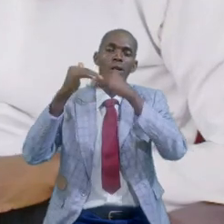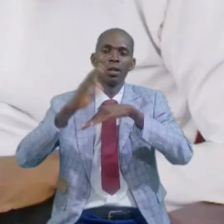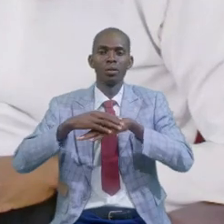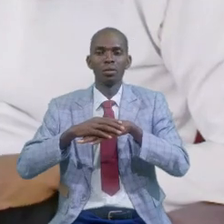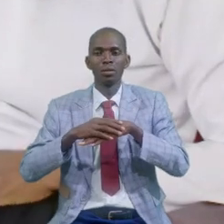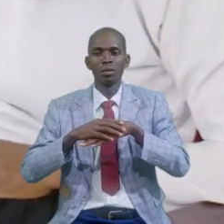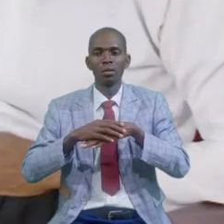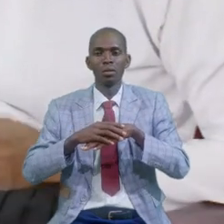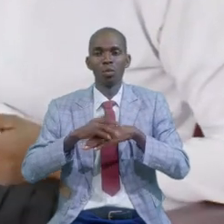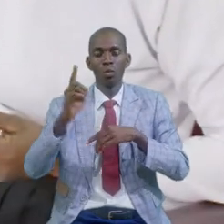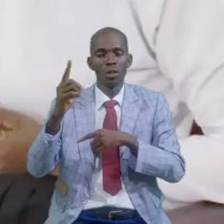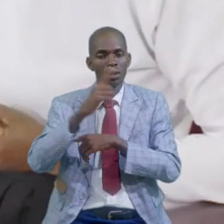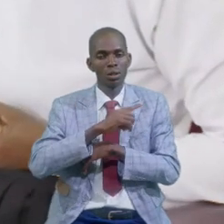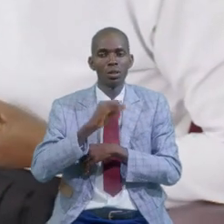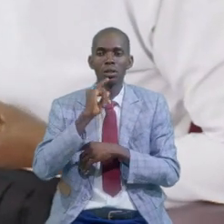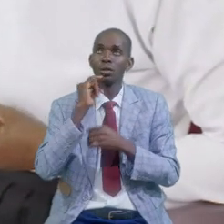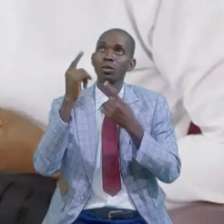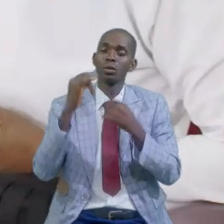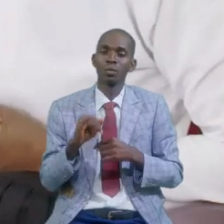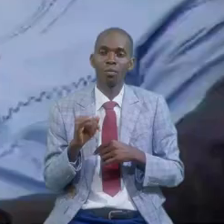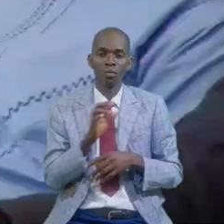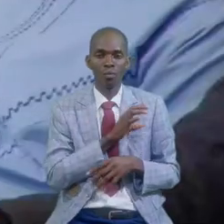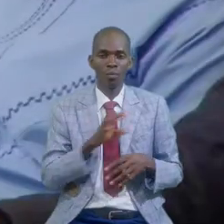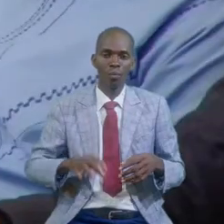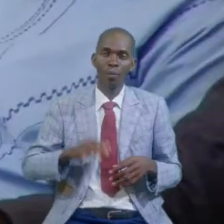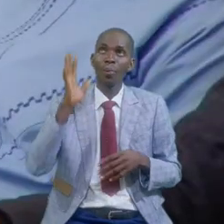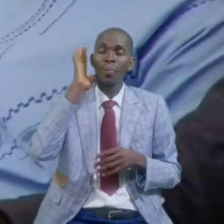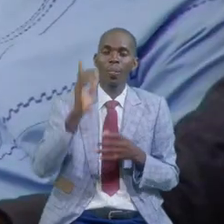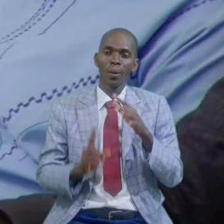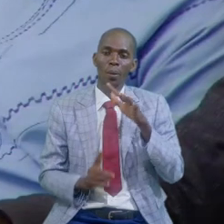day is coming. Christ